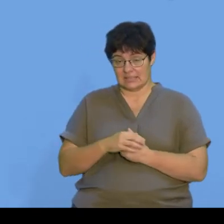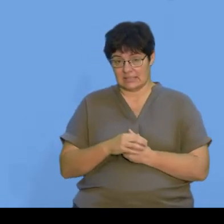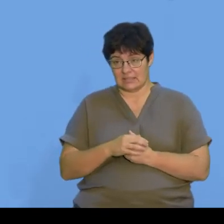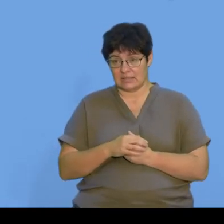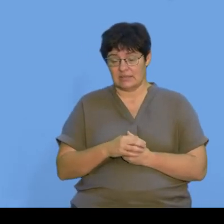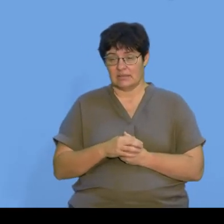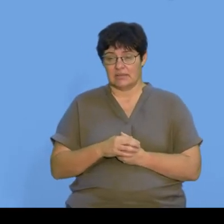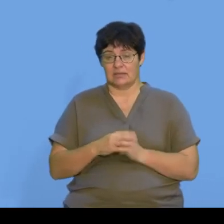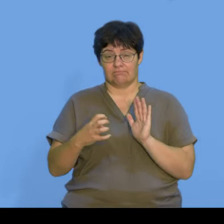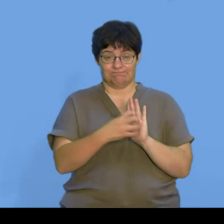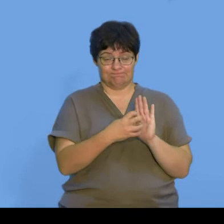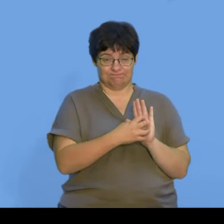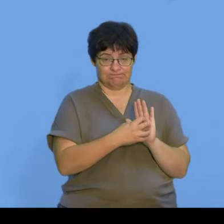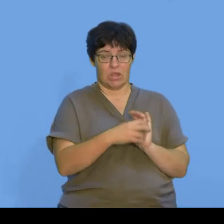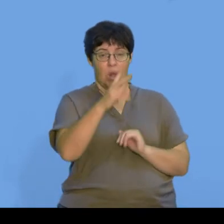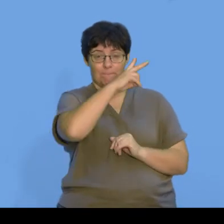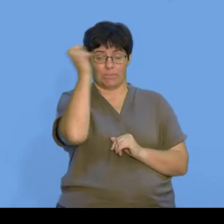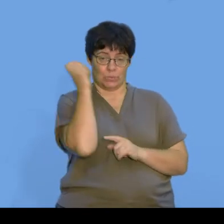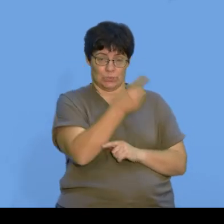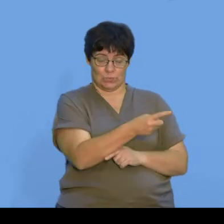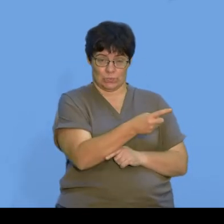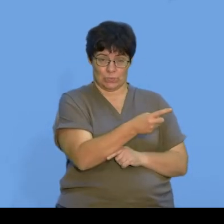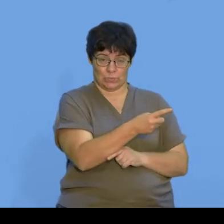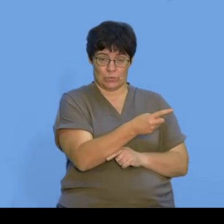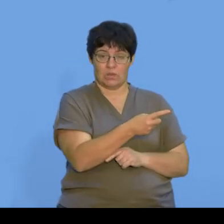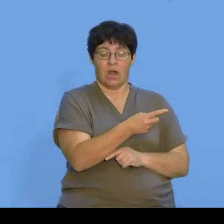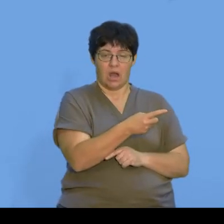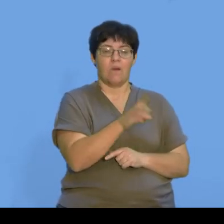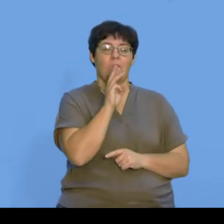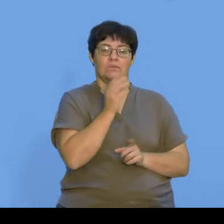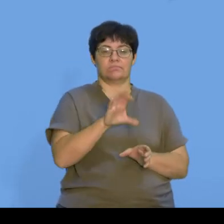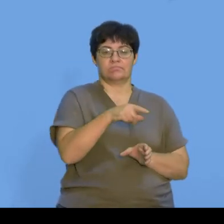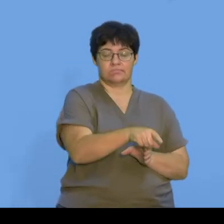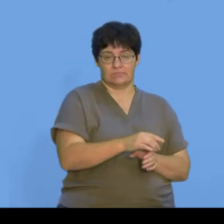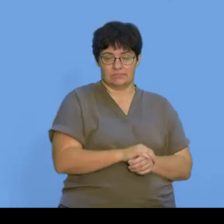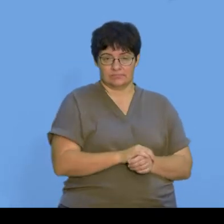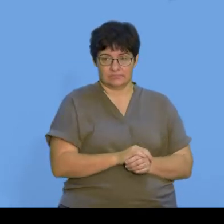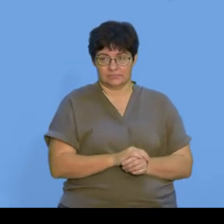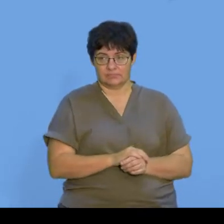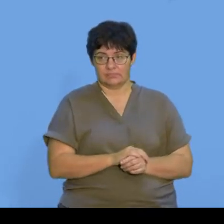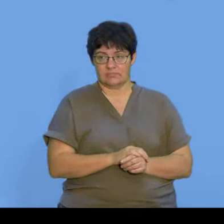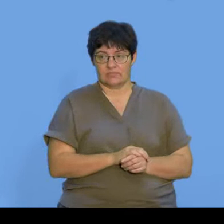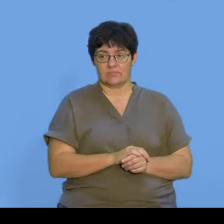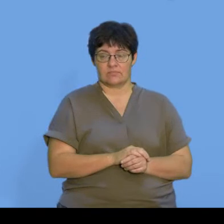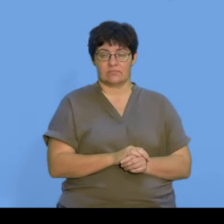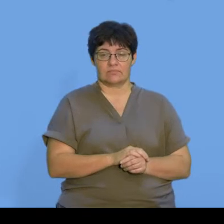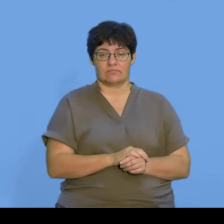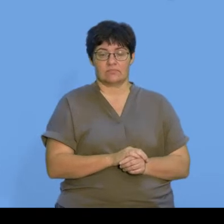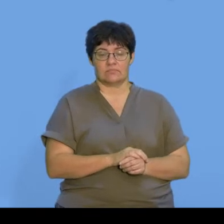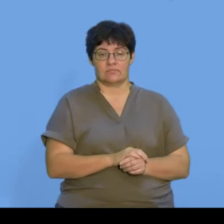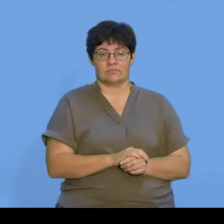on the inside there, you'd realize that the blue one is the hydrated copper sulfate, okay?